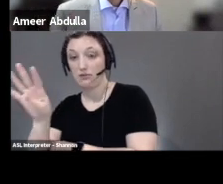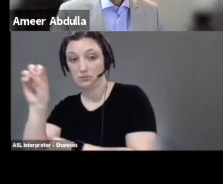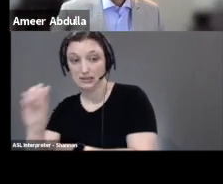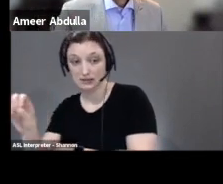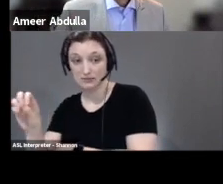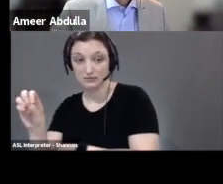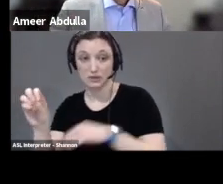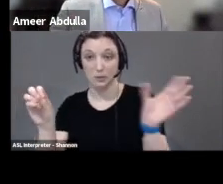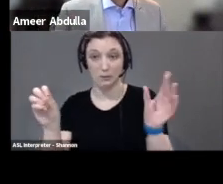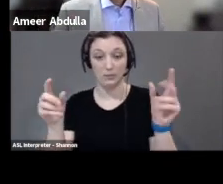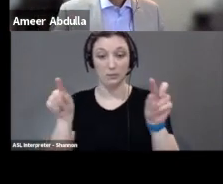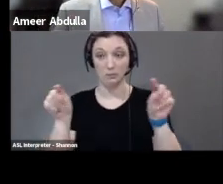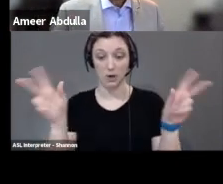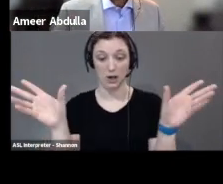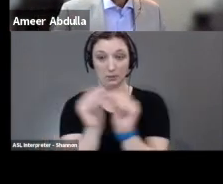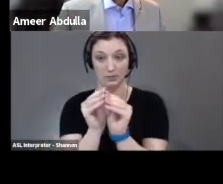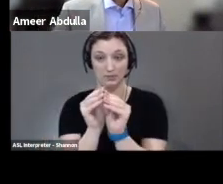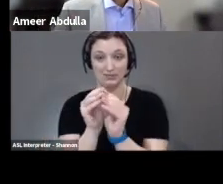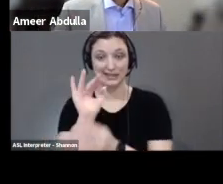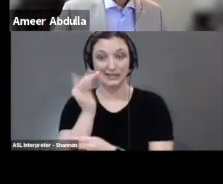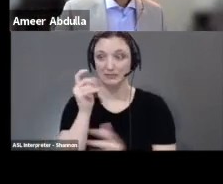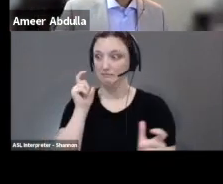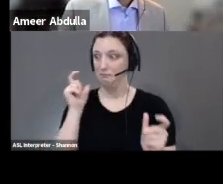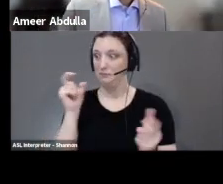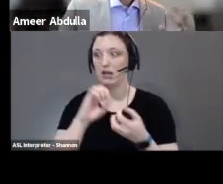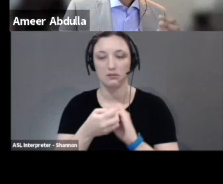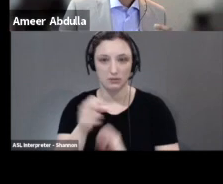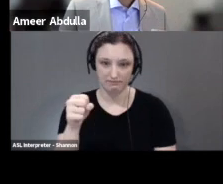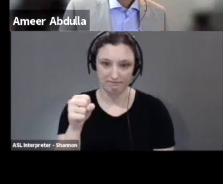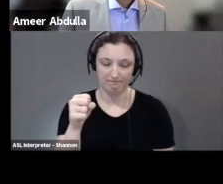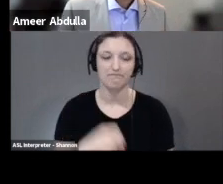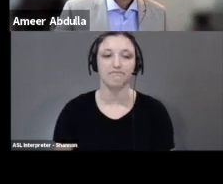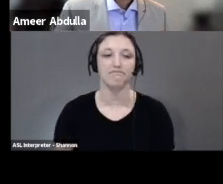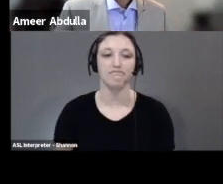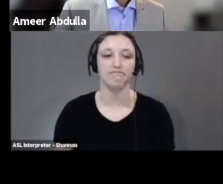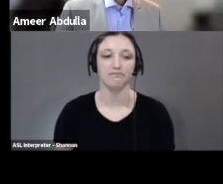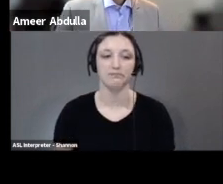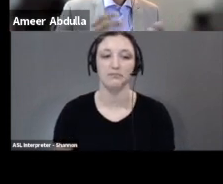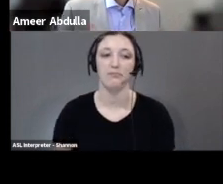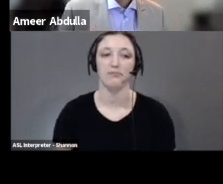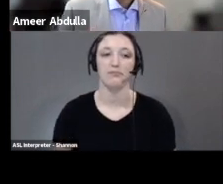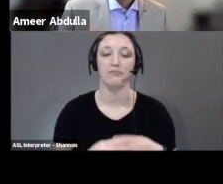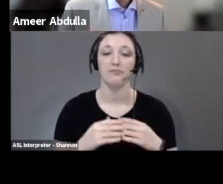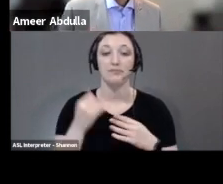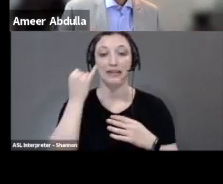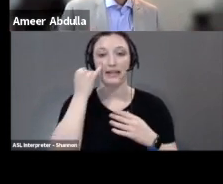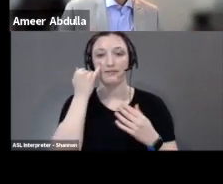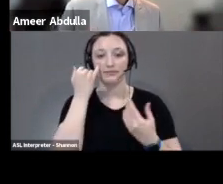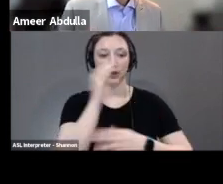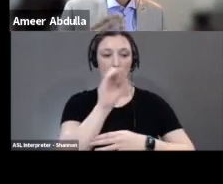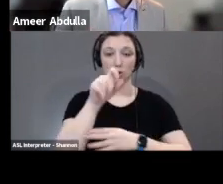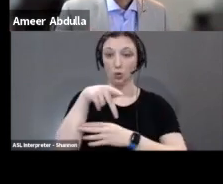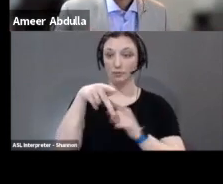47.74. Seems to be a big number. If there is a corporation that is a bigger business, and so